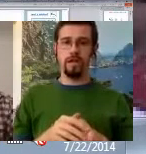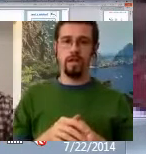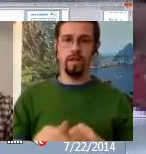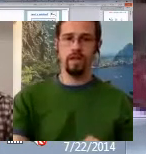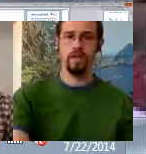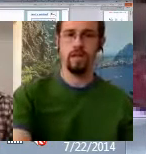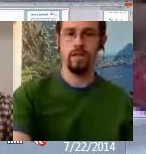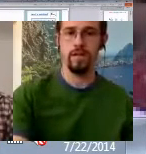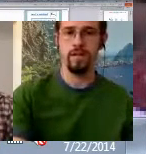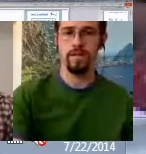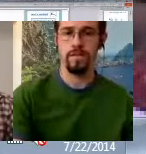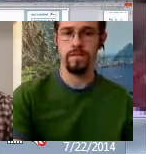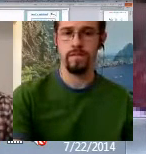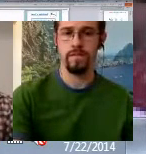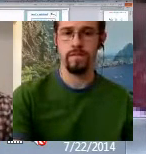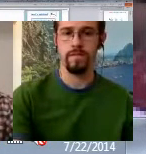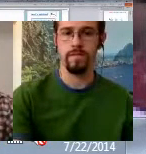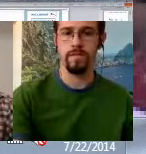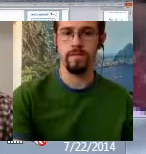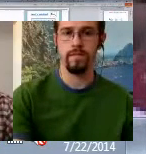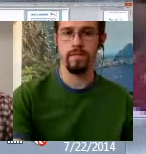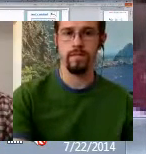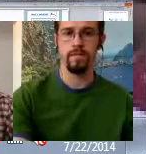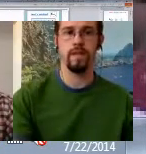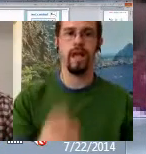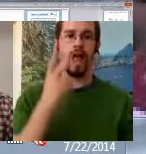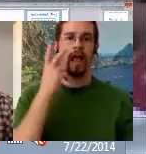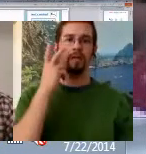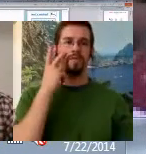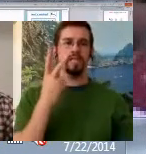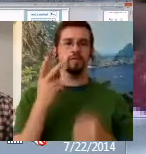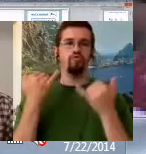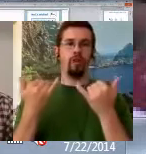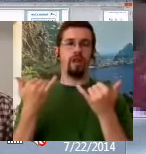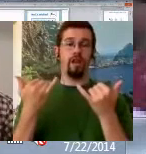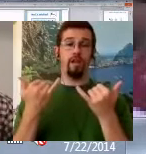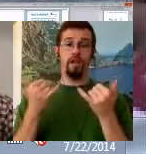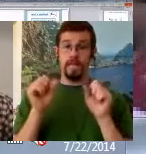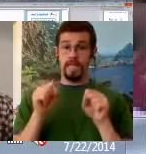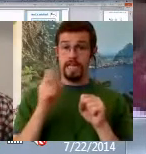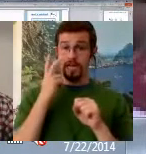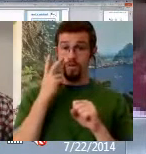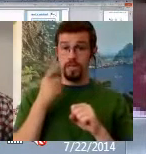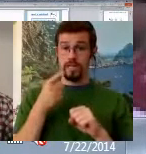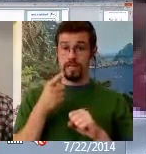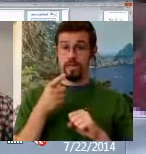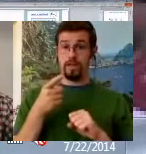it up. Okay, I'm looking at it now. Can you see okay.